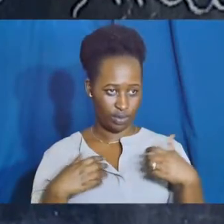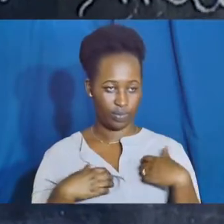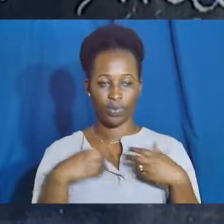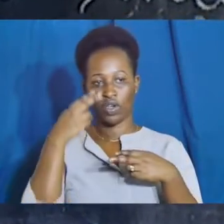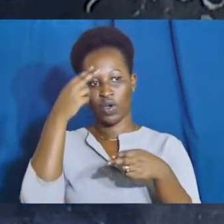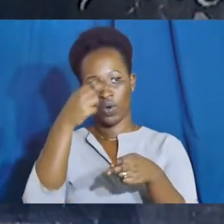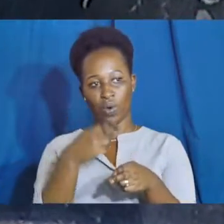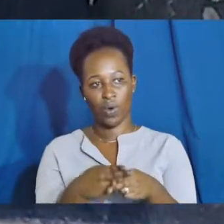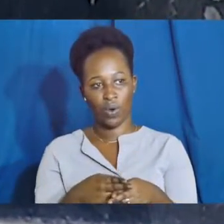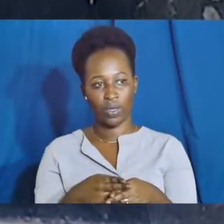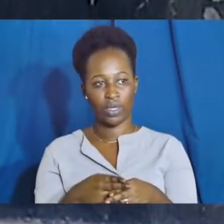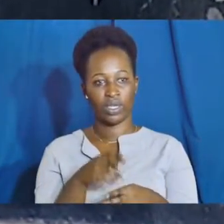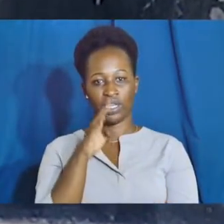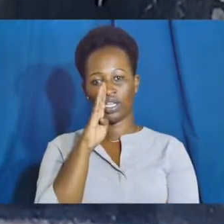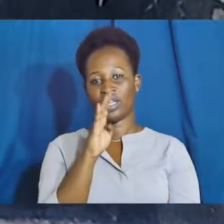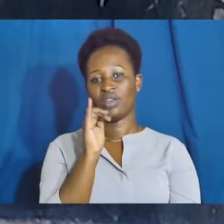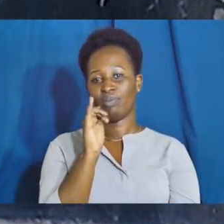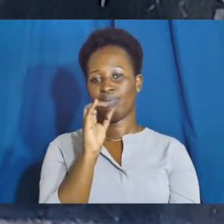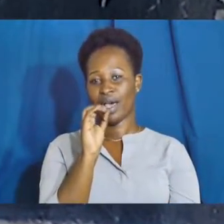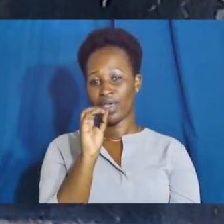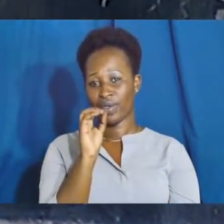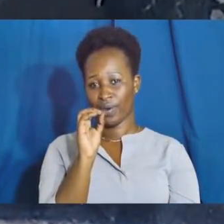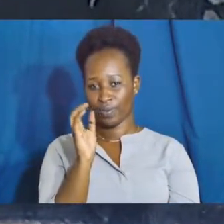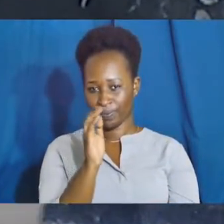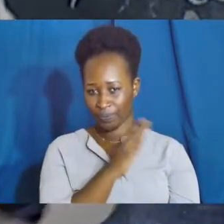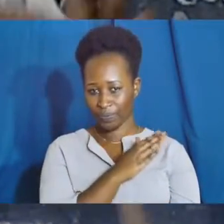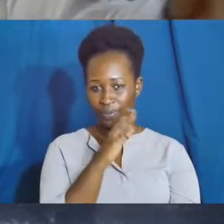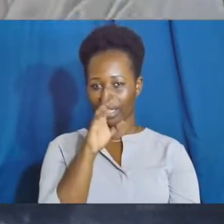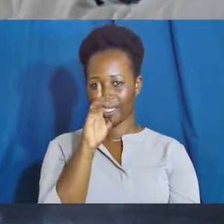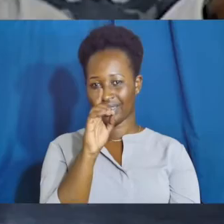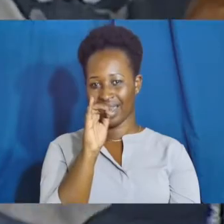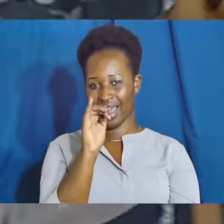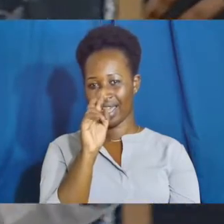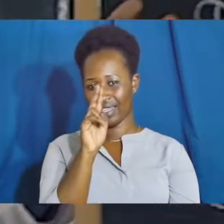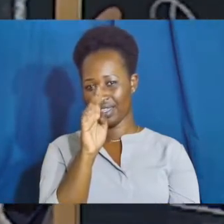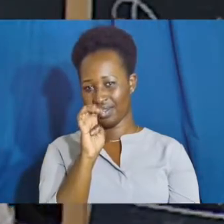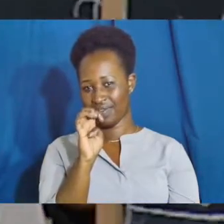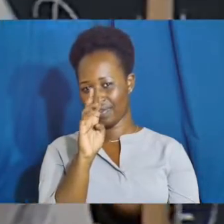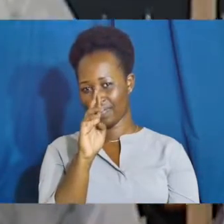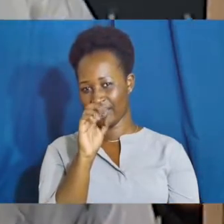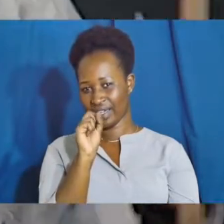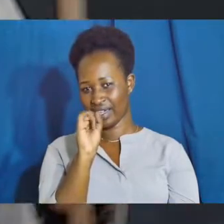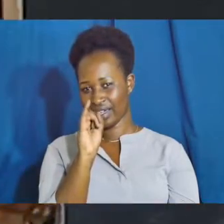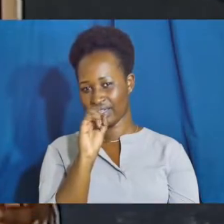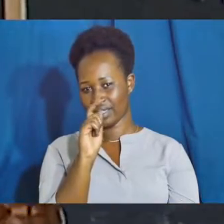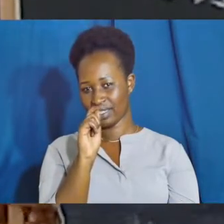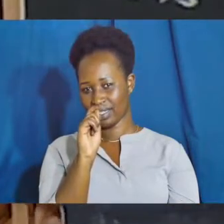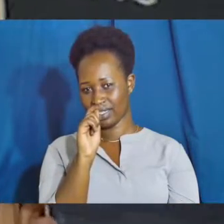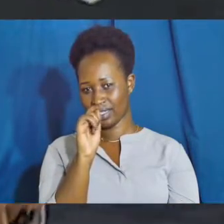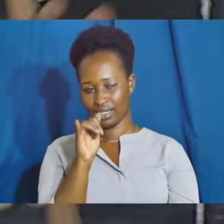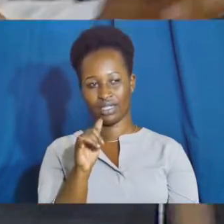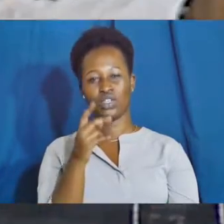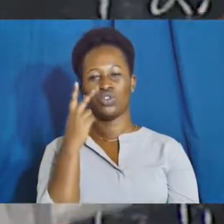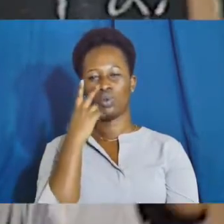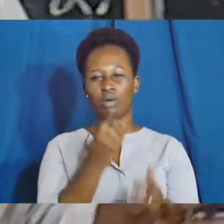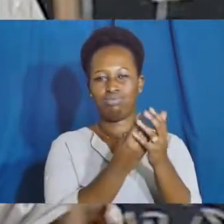is called biodiversity, where we see very many plants of different species, very